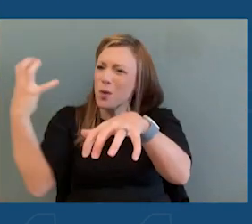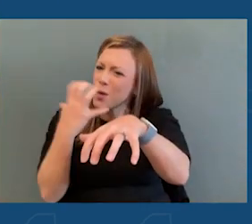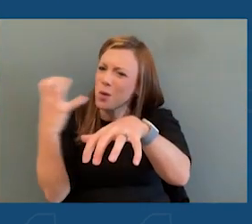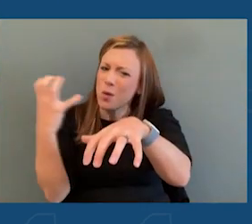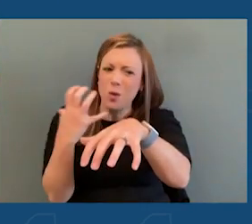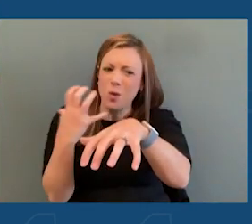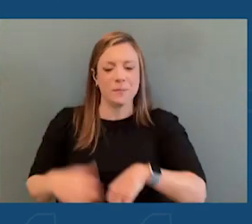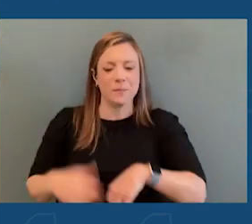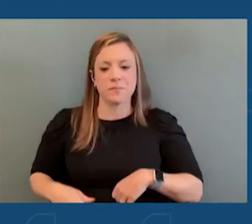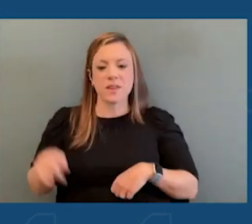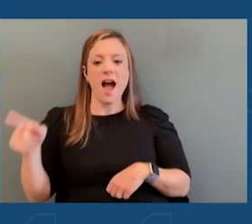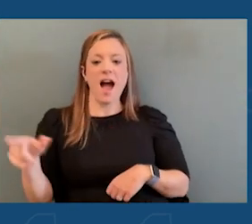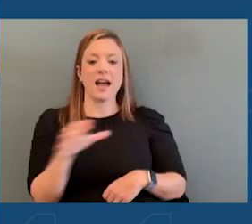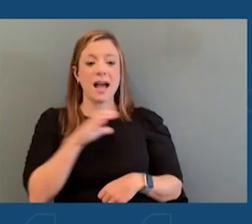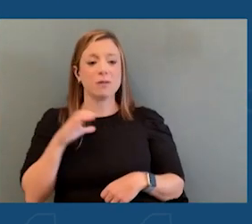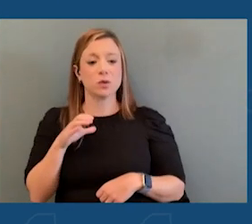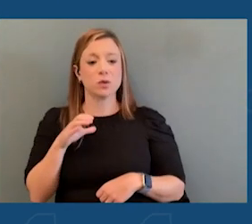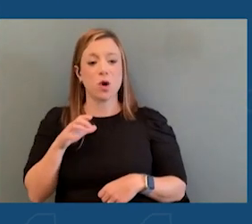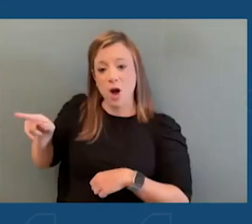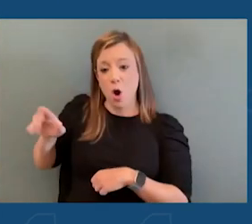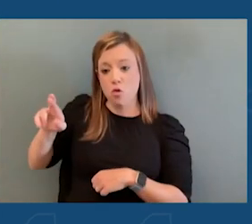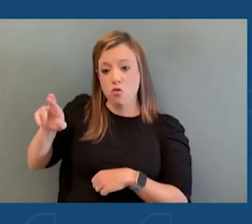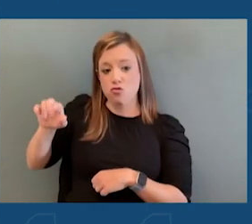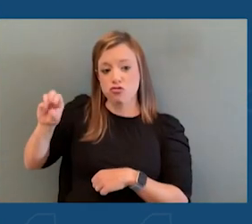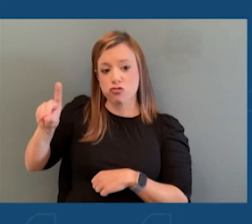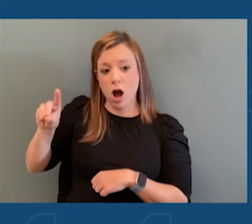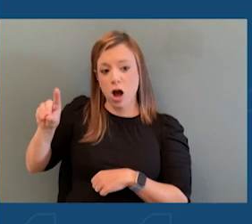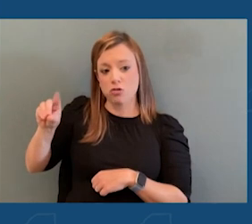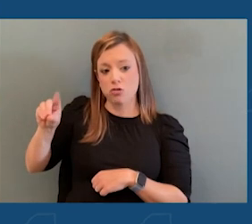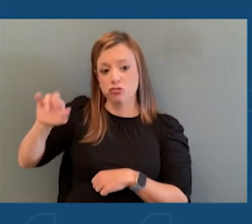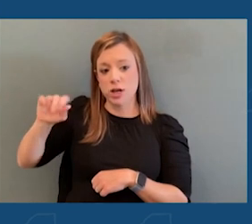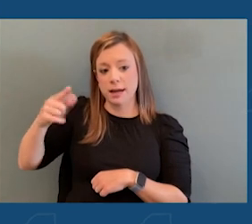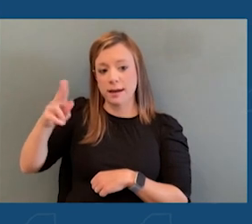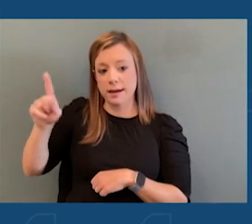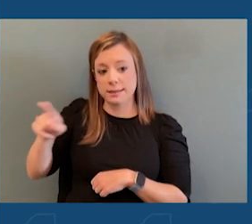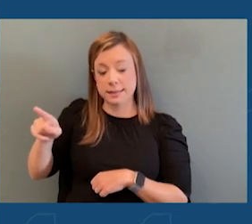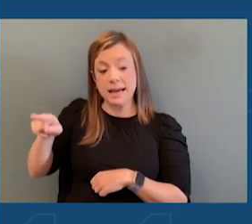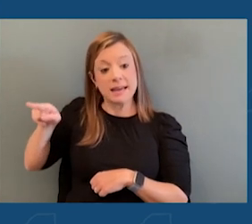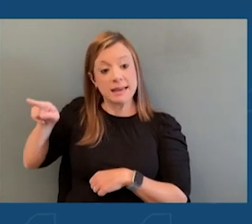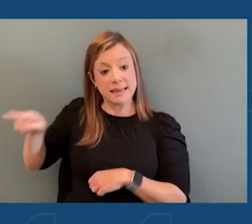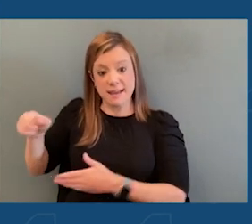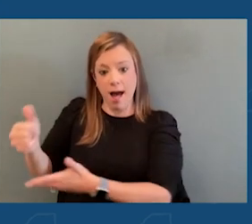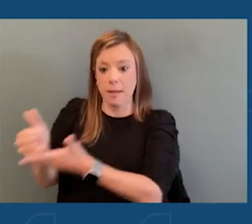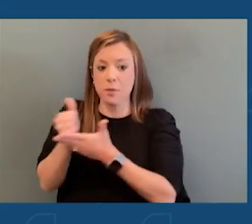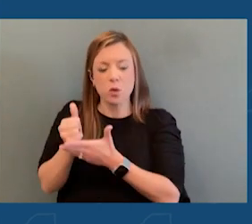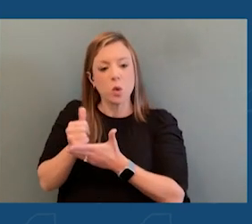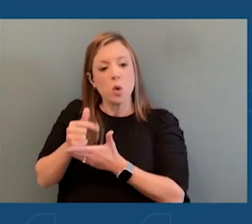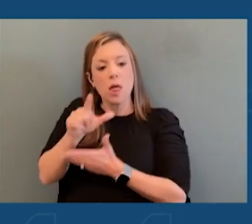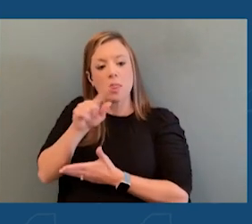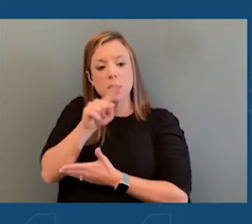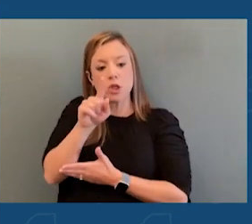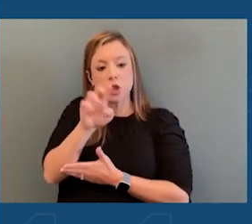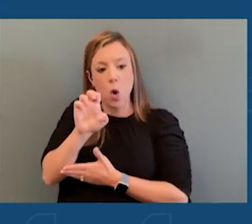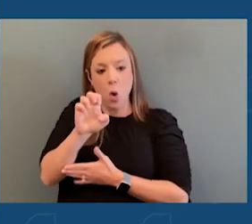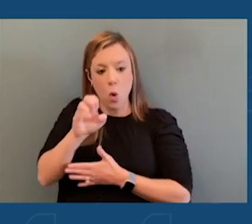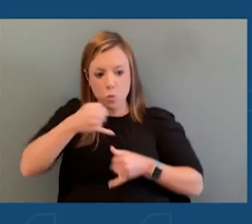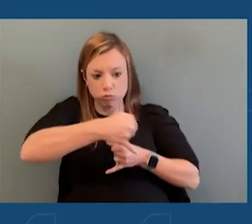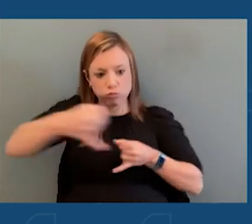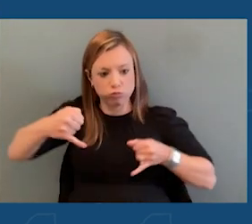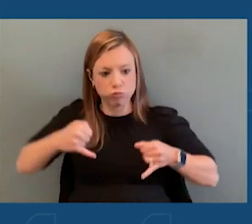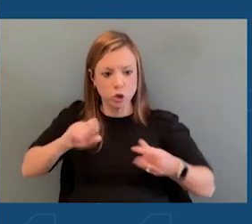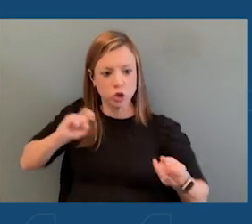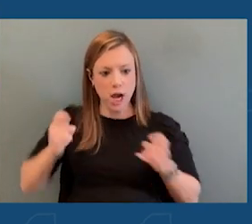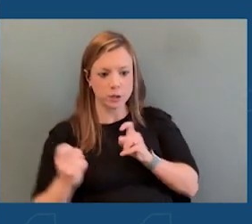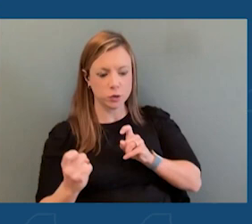Idanis Rodriguez, who made this happen through the rezoning. And also our Congressman Adriano Espaillat is in Washington right